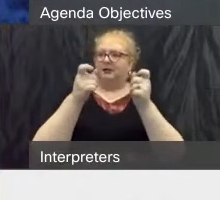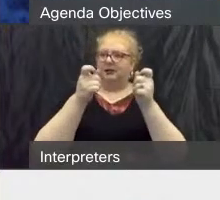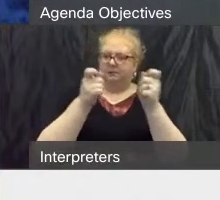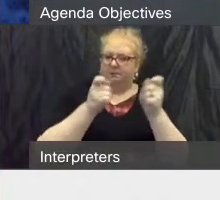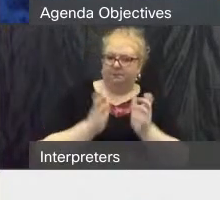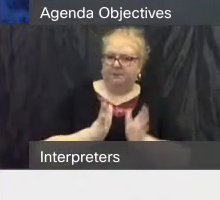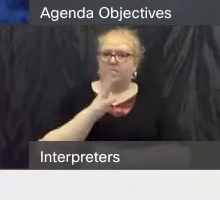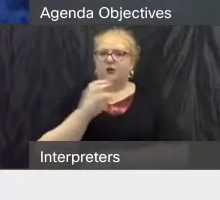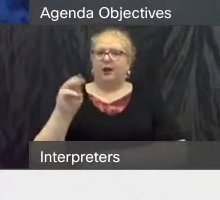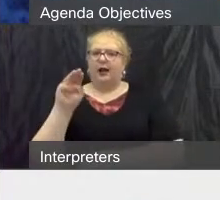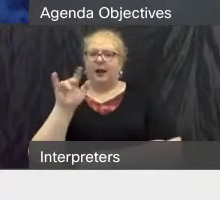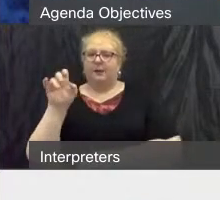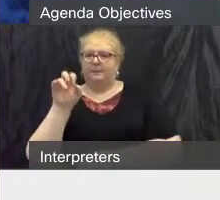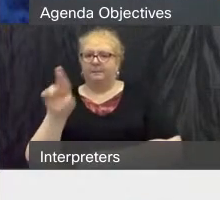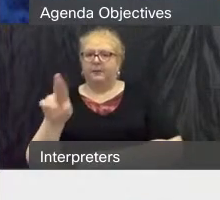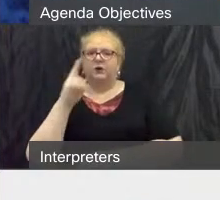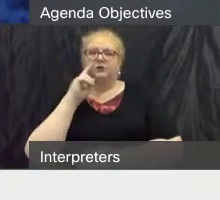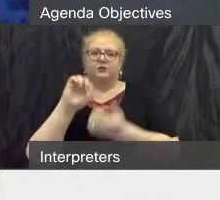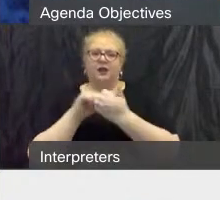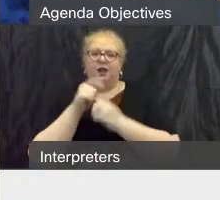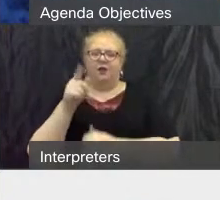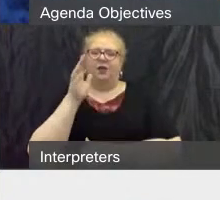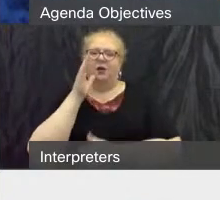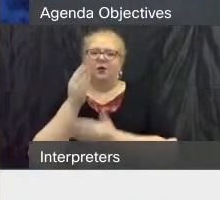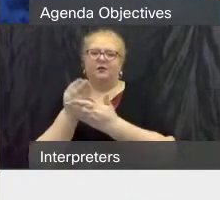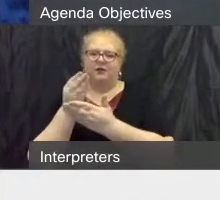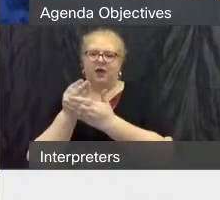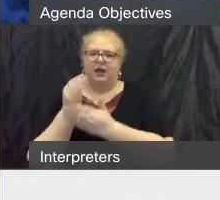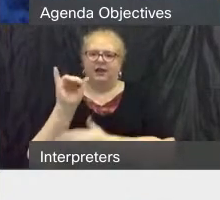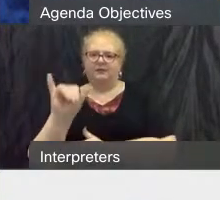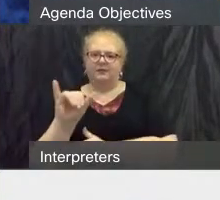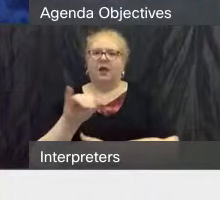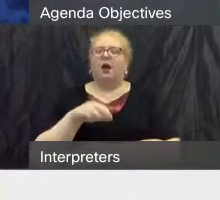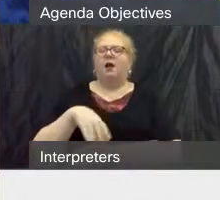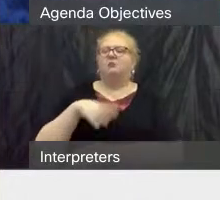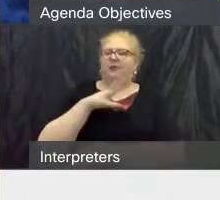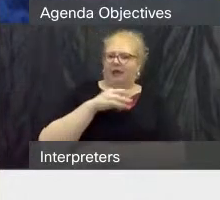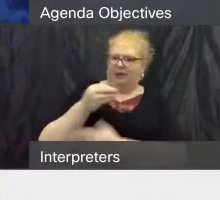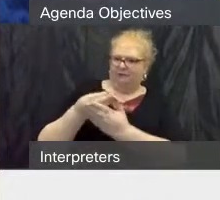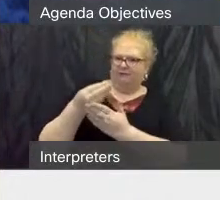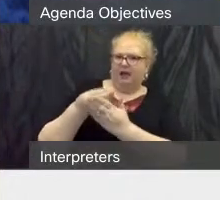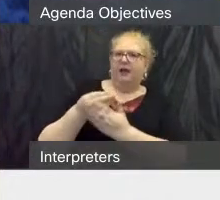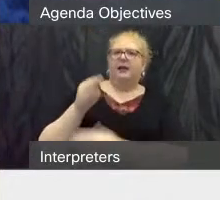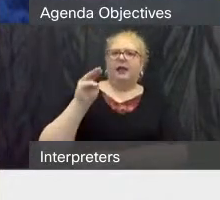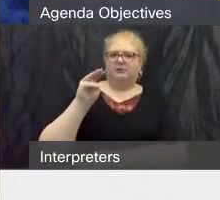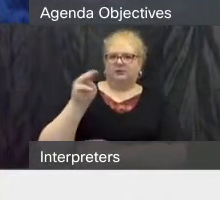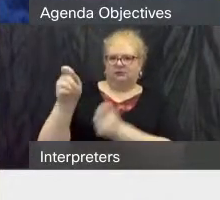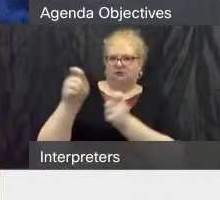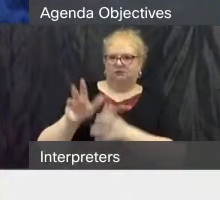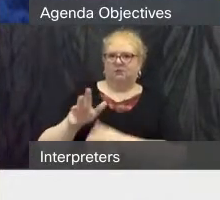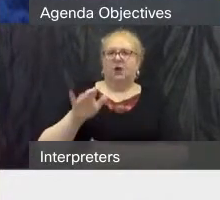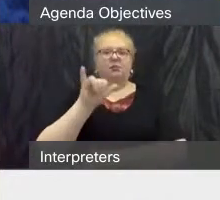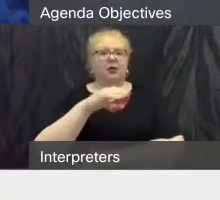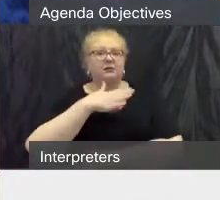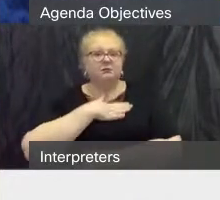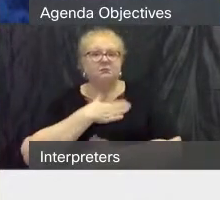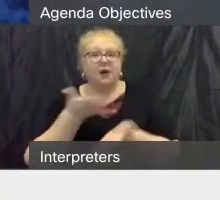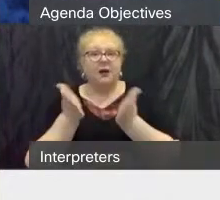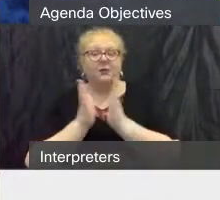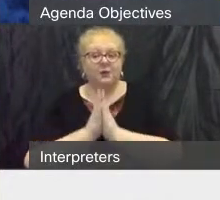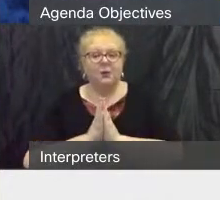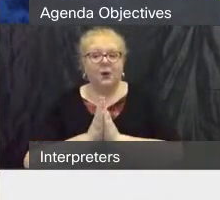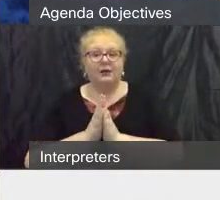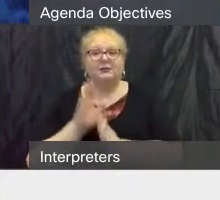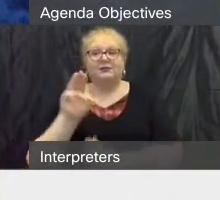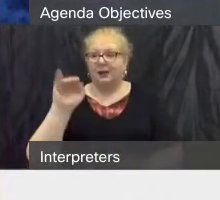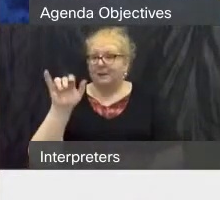it. And I would always include the finance director. And the finance director. Okay, that is my request, Mr. Mayor and city manager. Thank